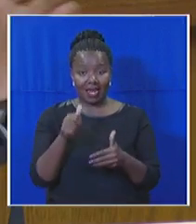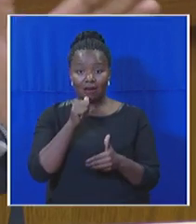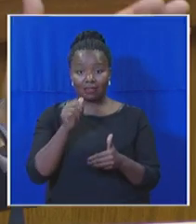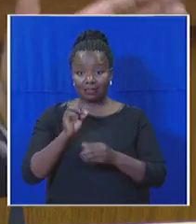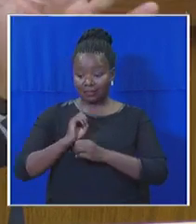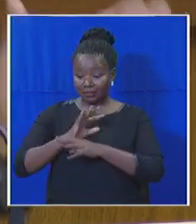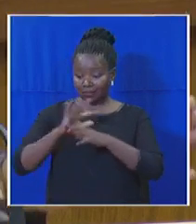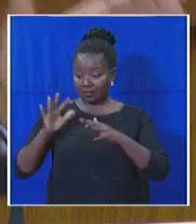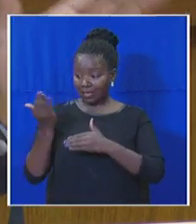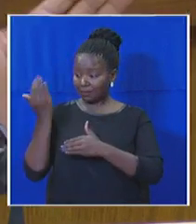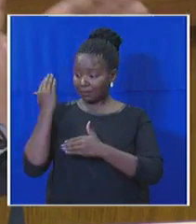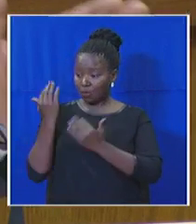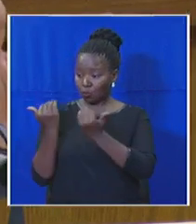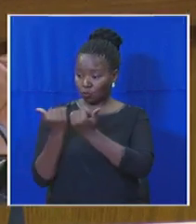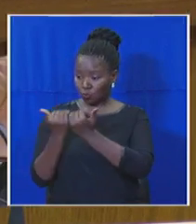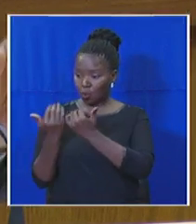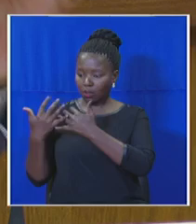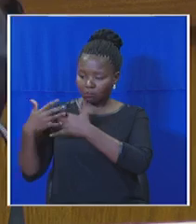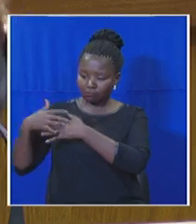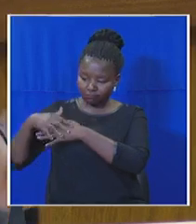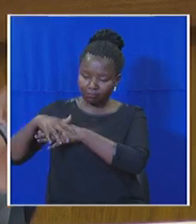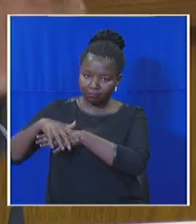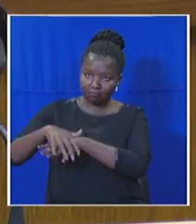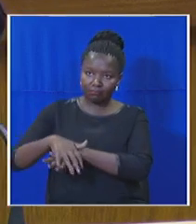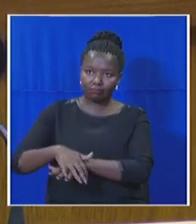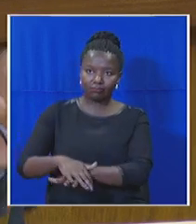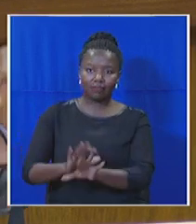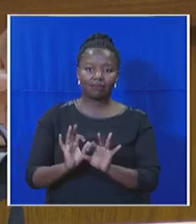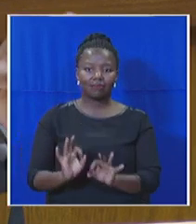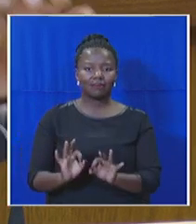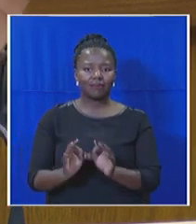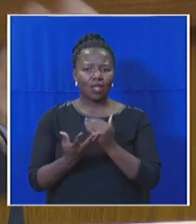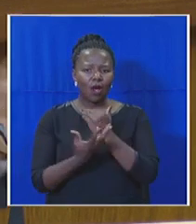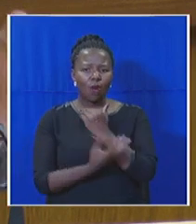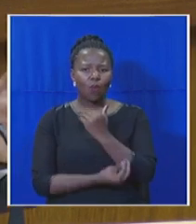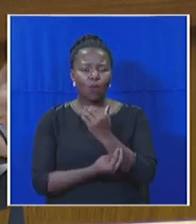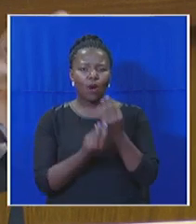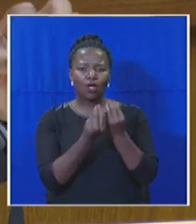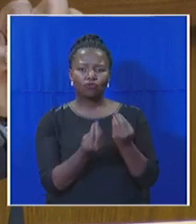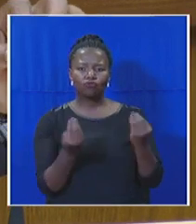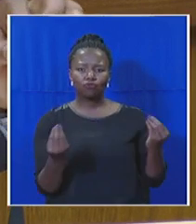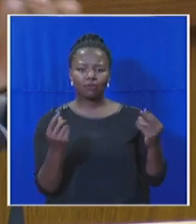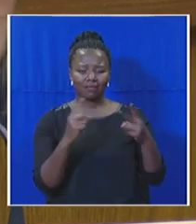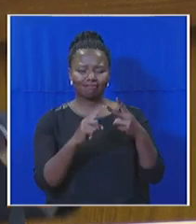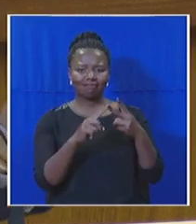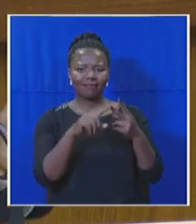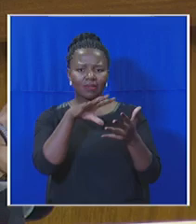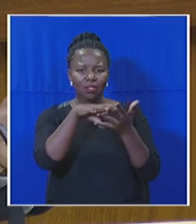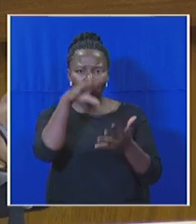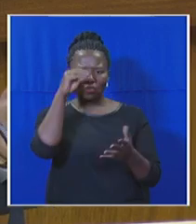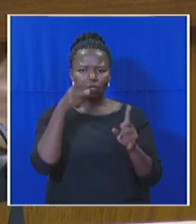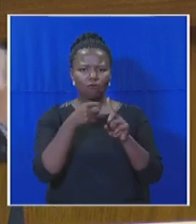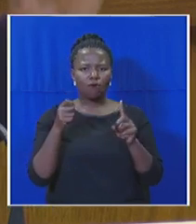goal. We have started the implementation. Poor students or young people from poor